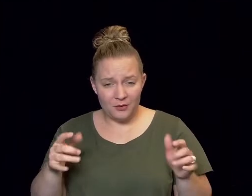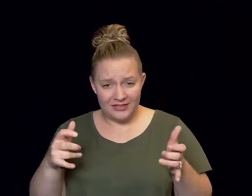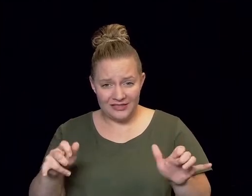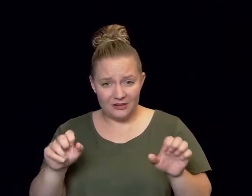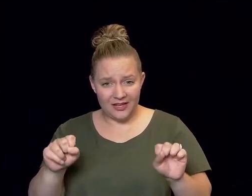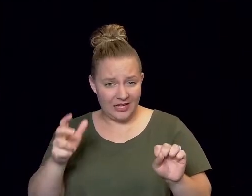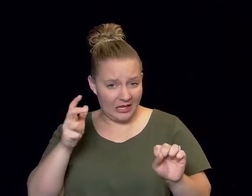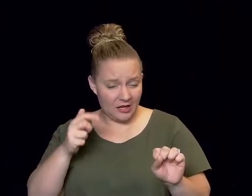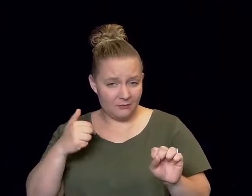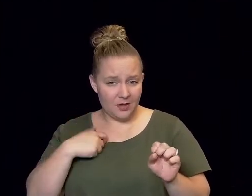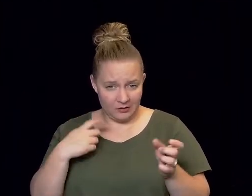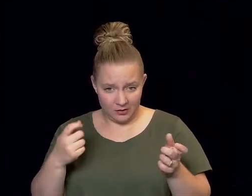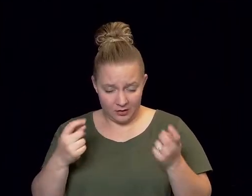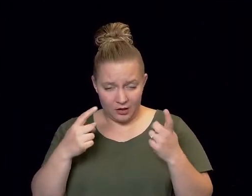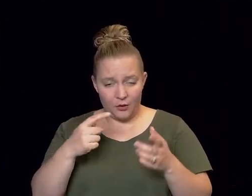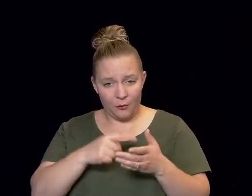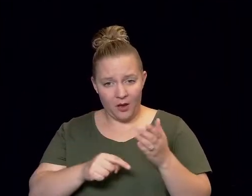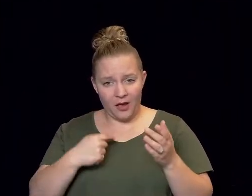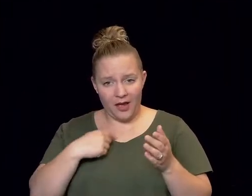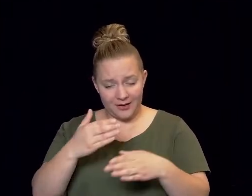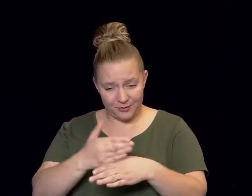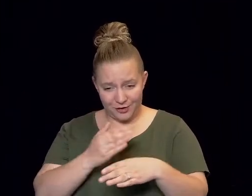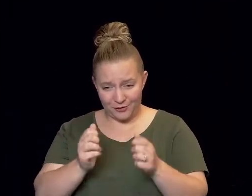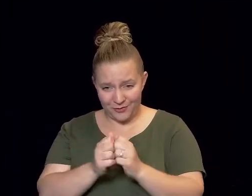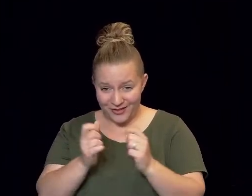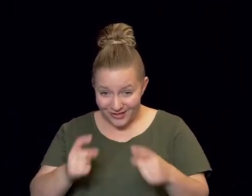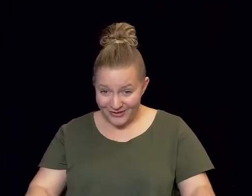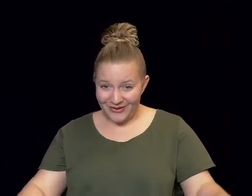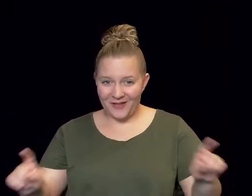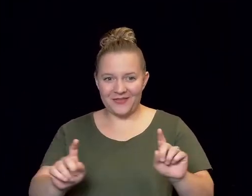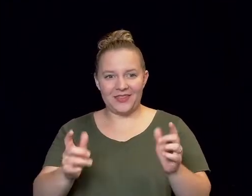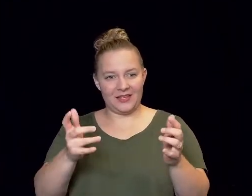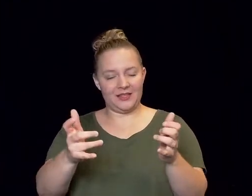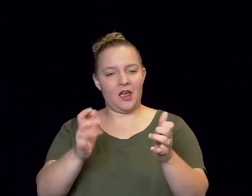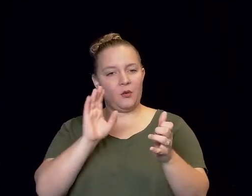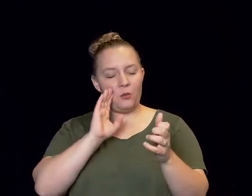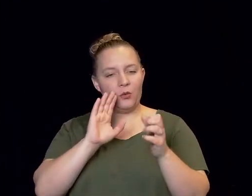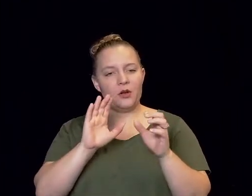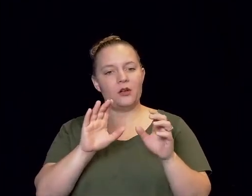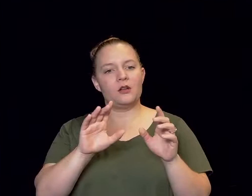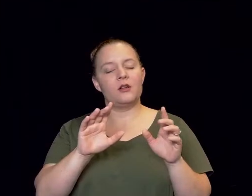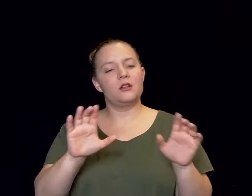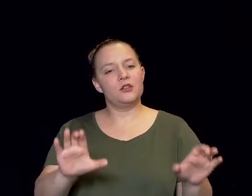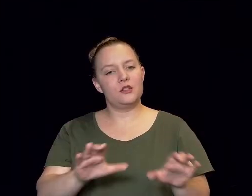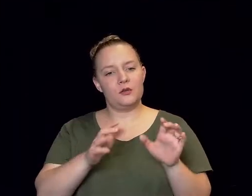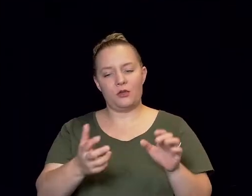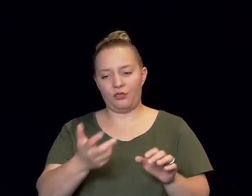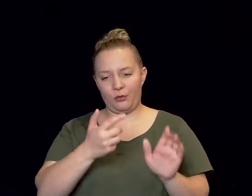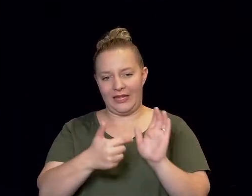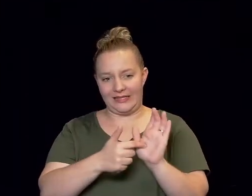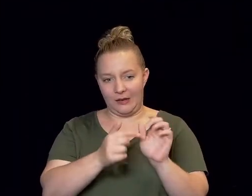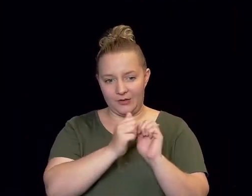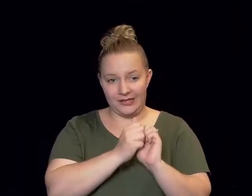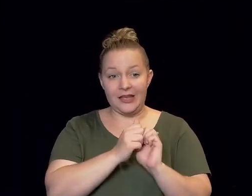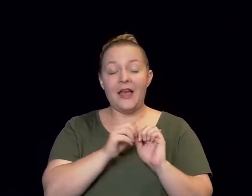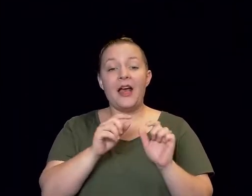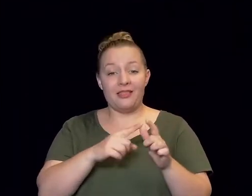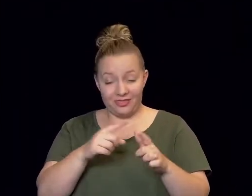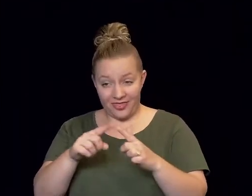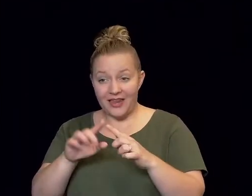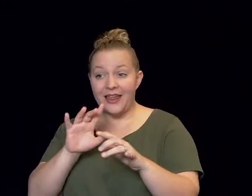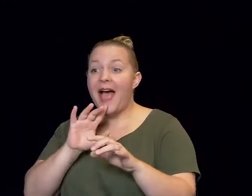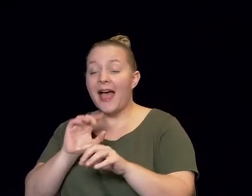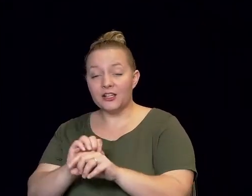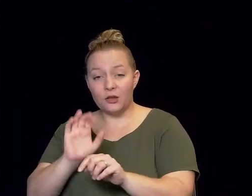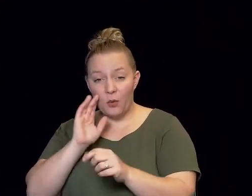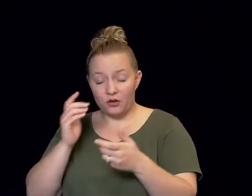and understand what it is that I am sharing with you. Today, we're going to do 3 examples together, and then you're actually going to try 3